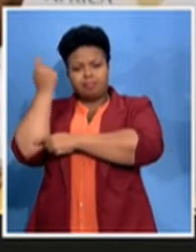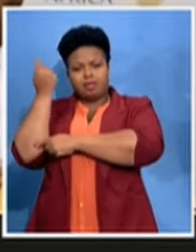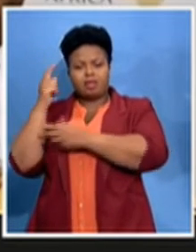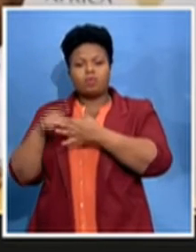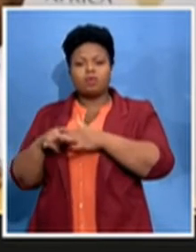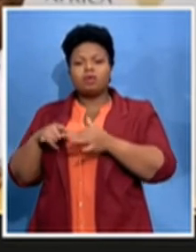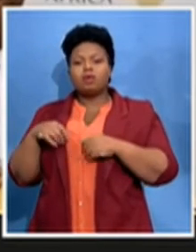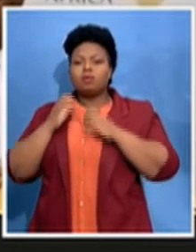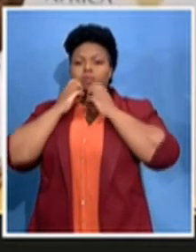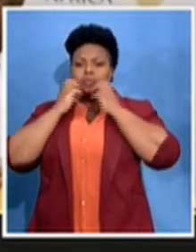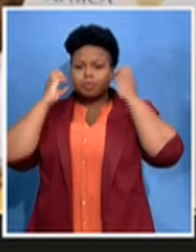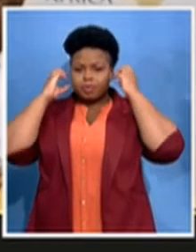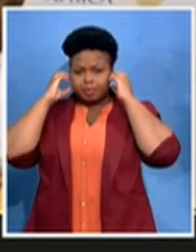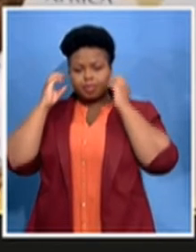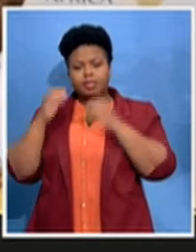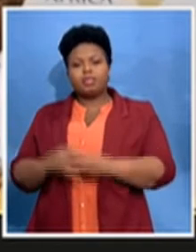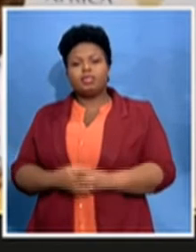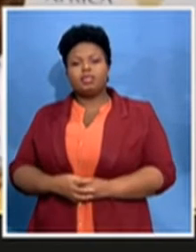South Africa,